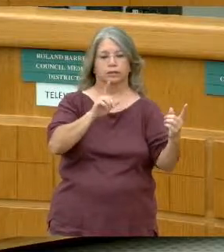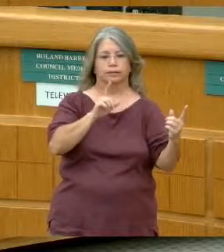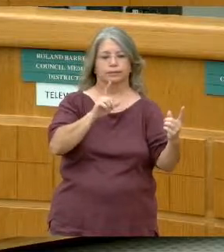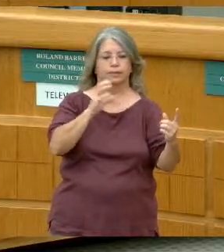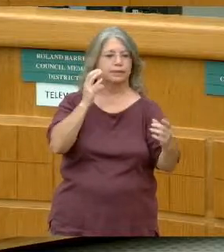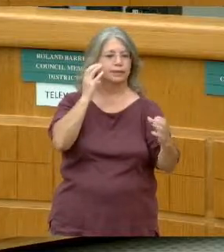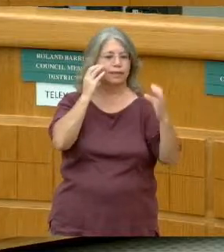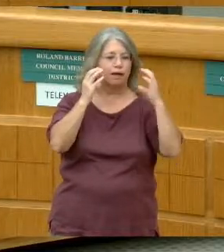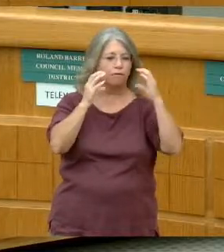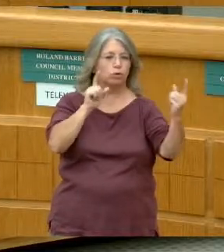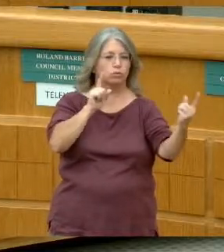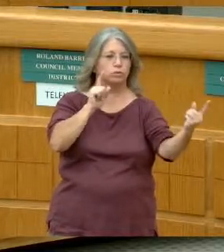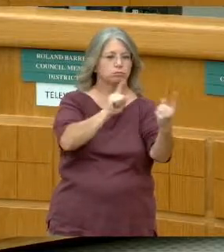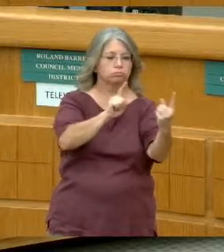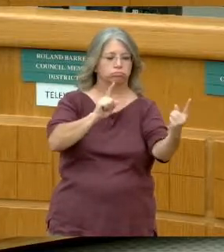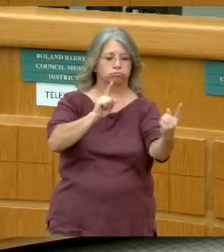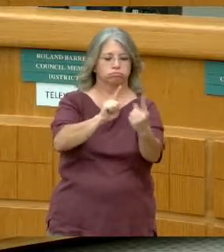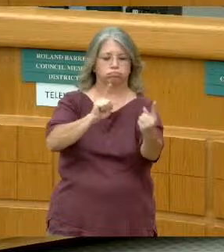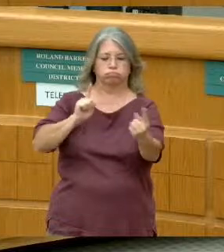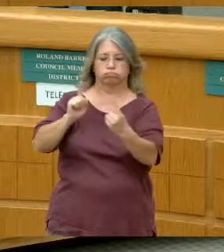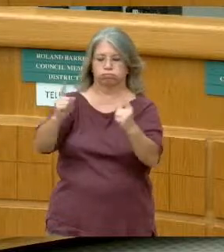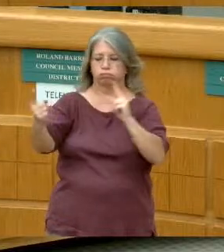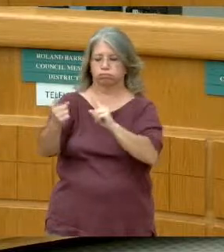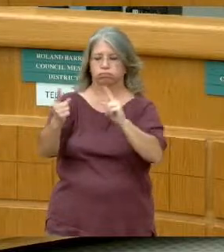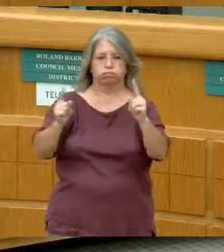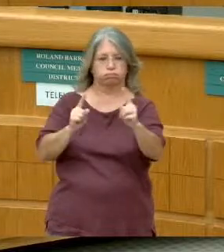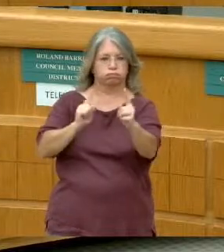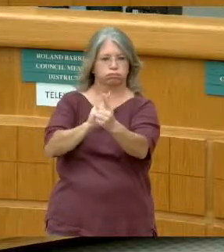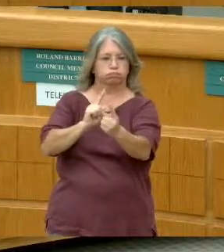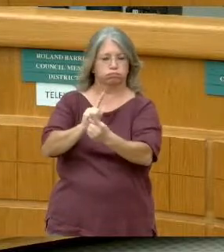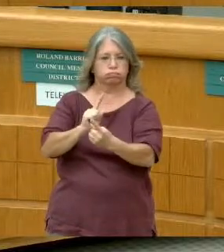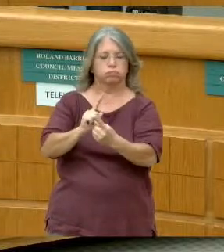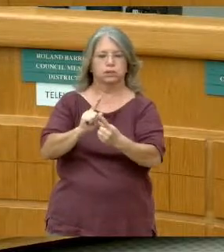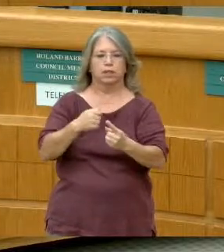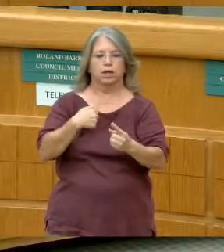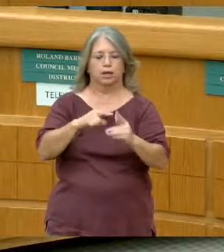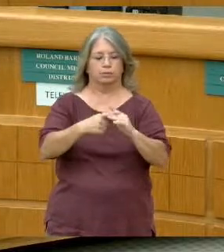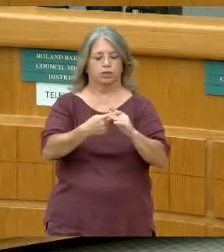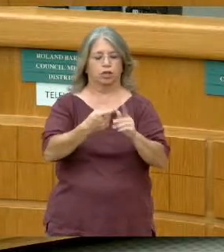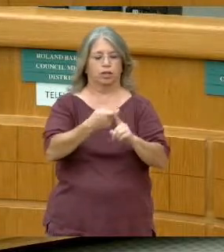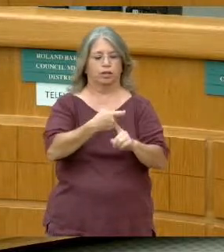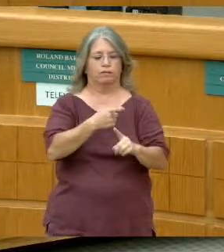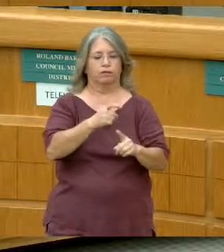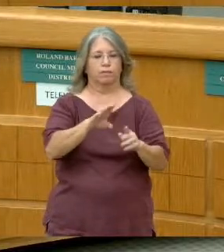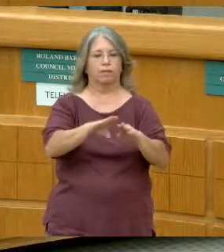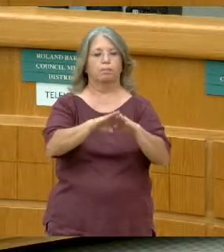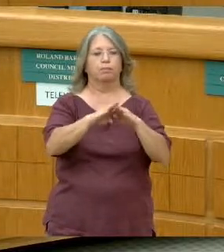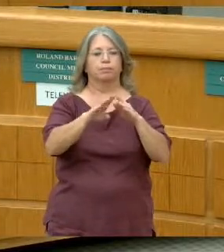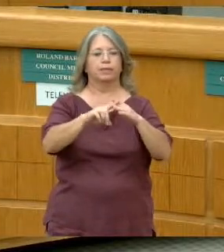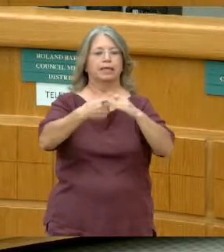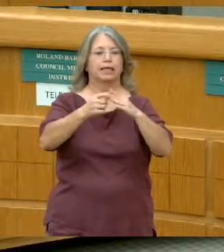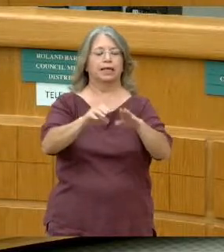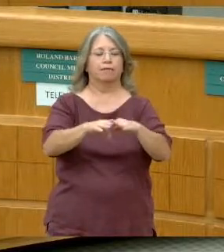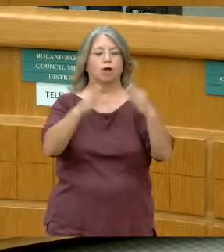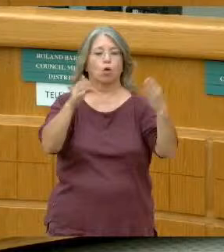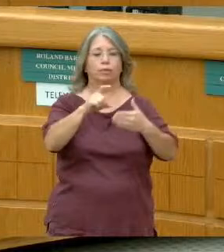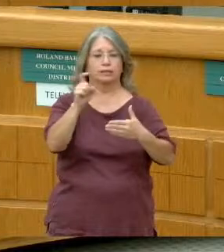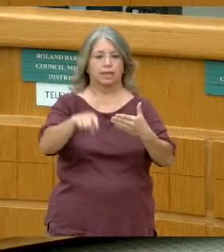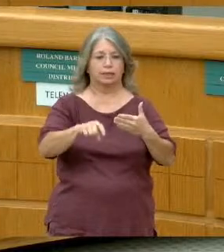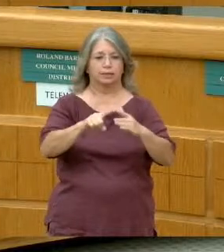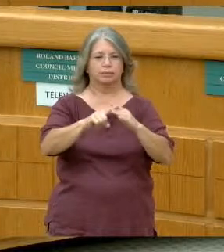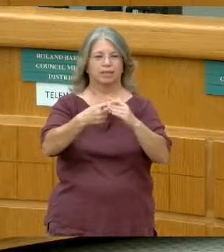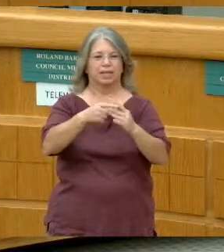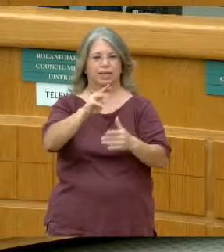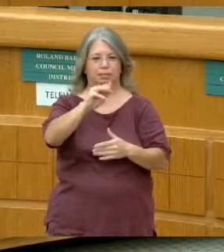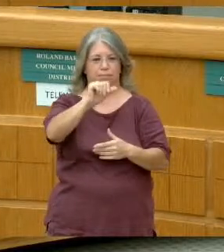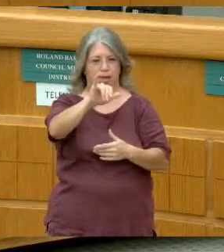of slid this over now, I'm not starting from the beginning of the pandemic, I'm starting from the beginning of Open Texas Phase 1. We saw an increase in the